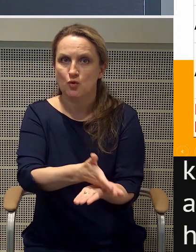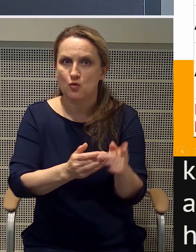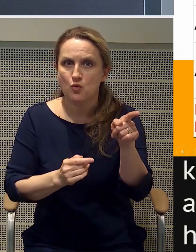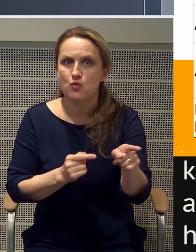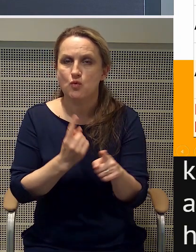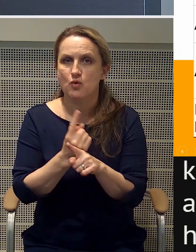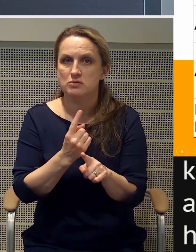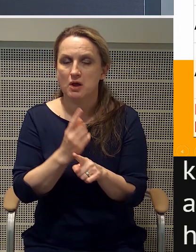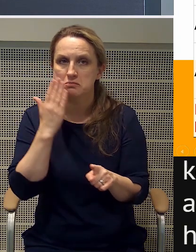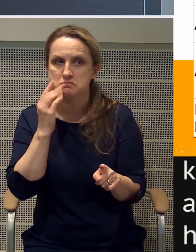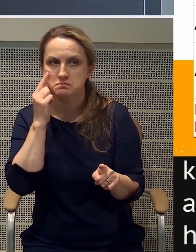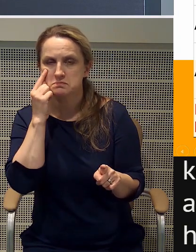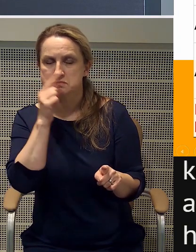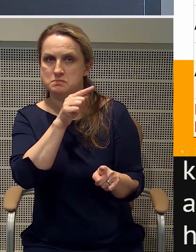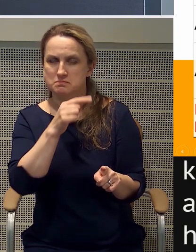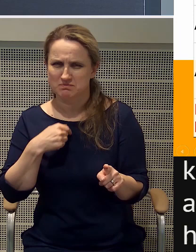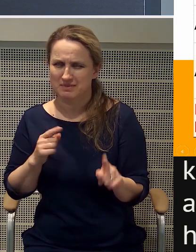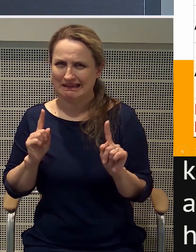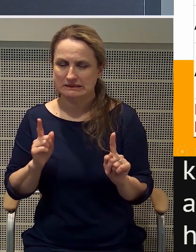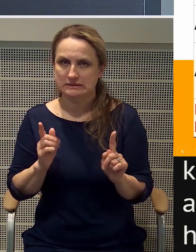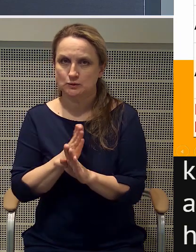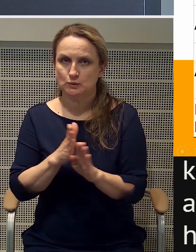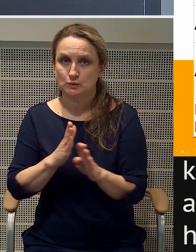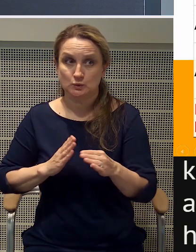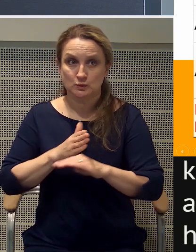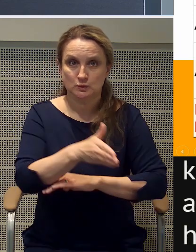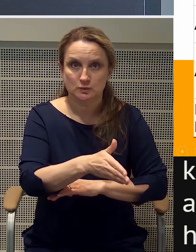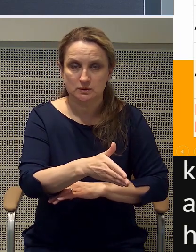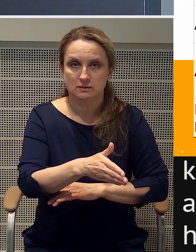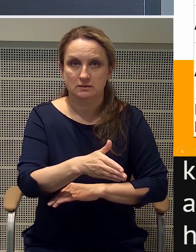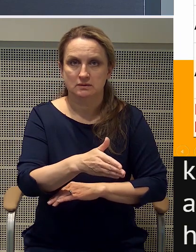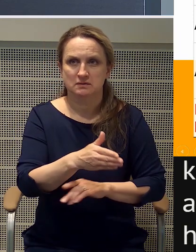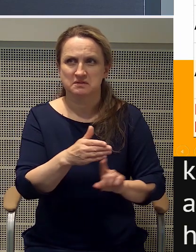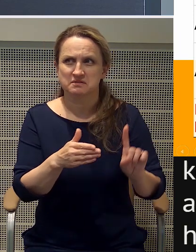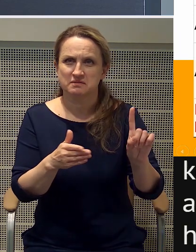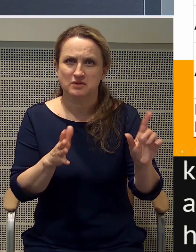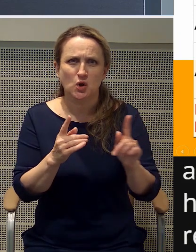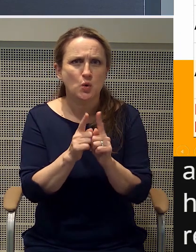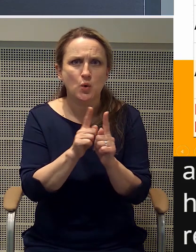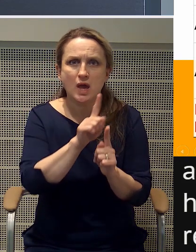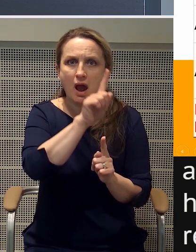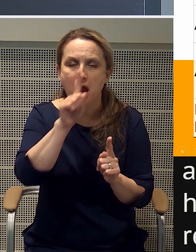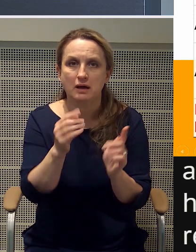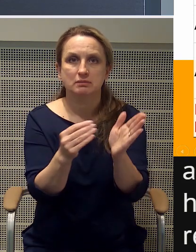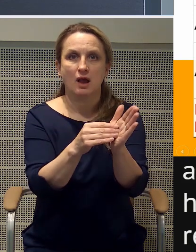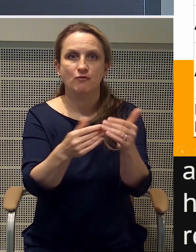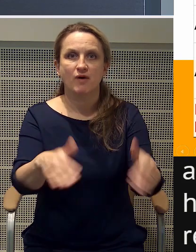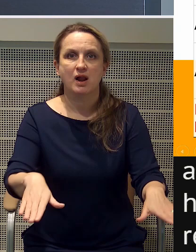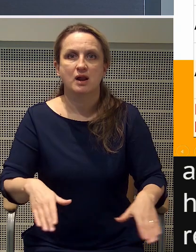chance because the mother had come across a piece or a story about the